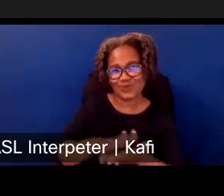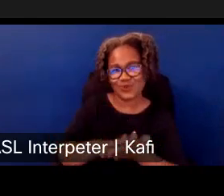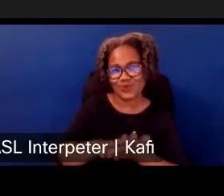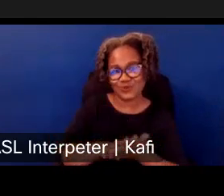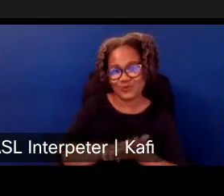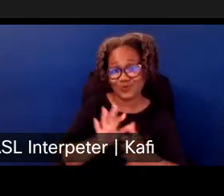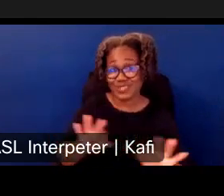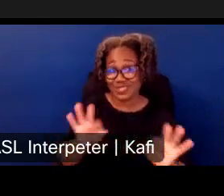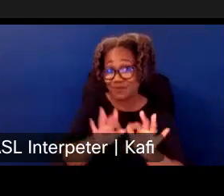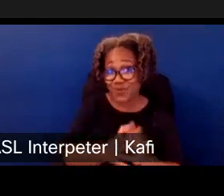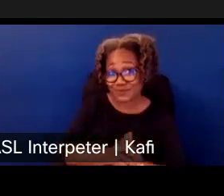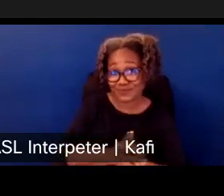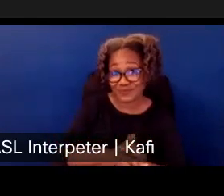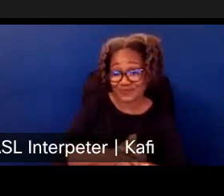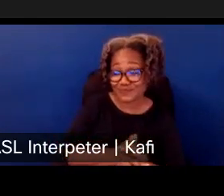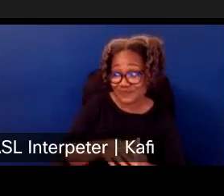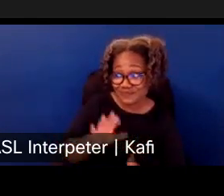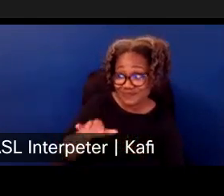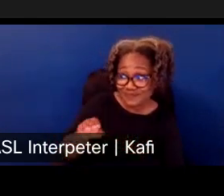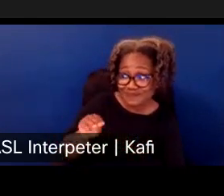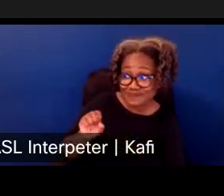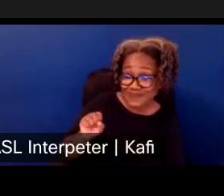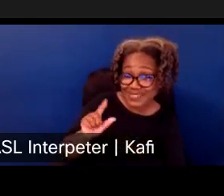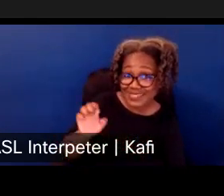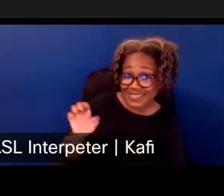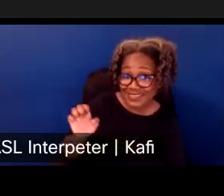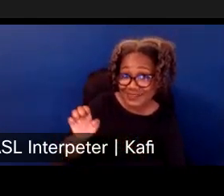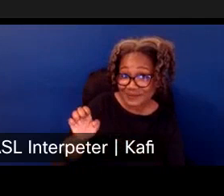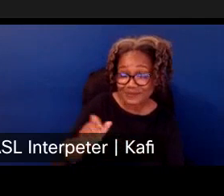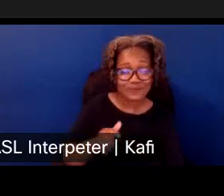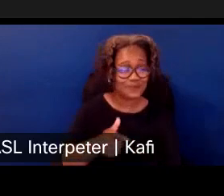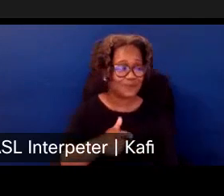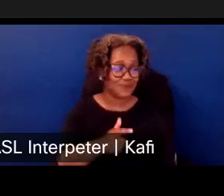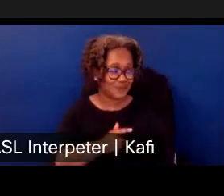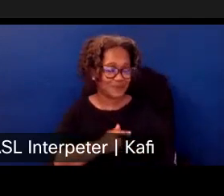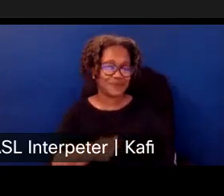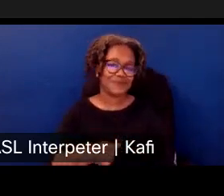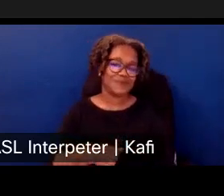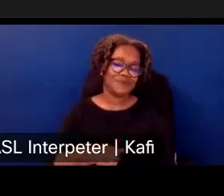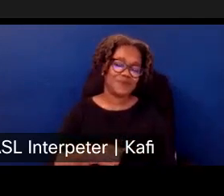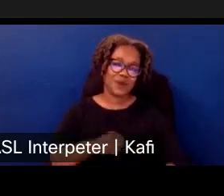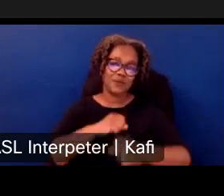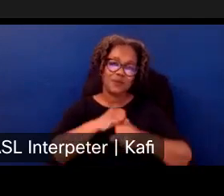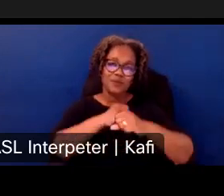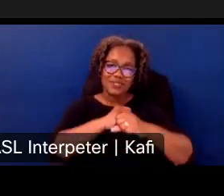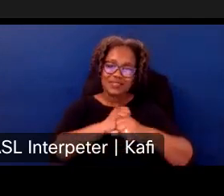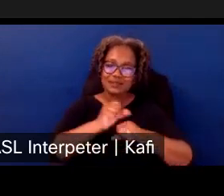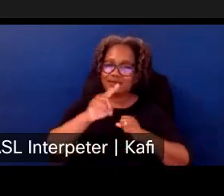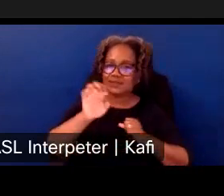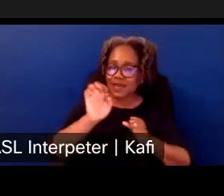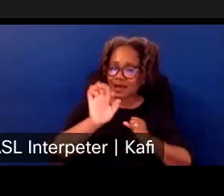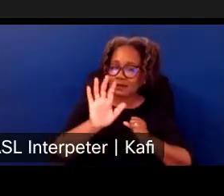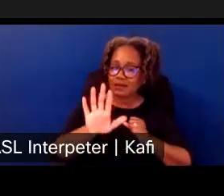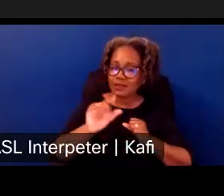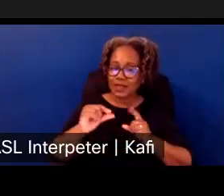Protective styles, let me just talk about that term. Protective styles actually came about